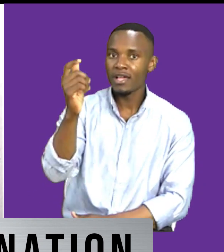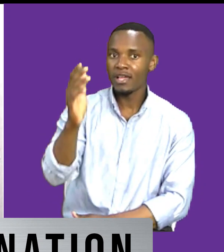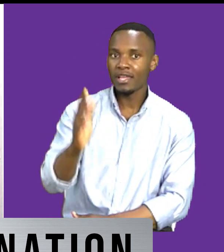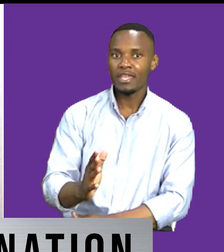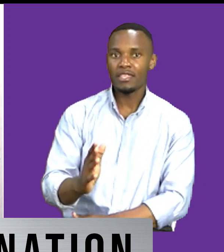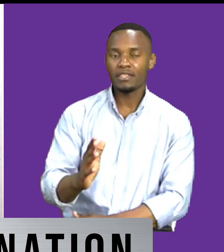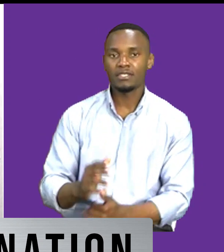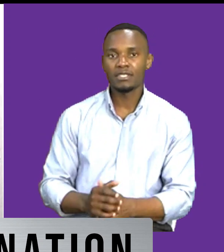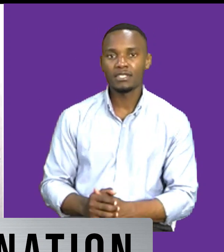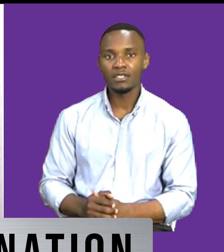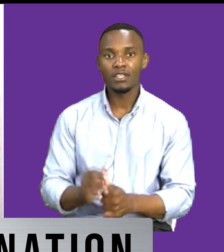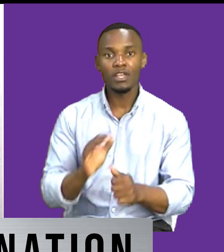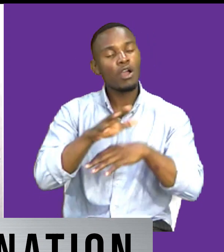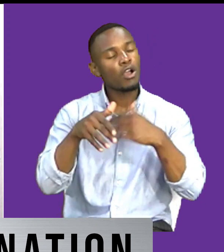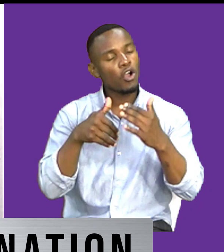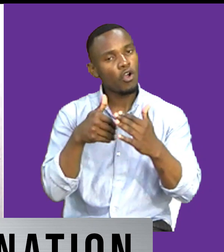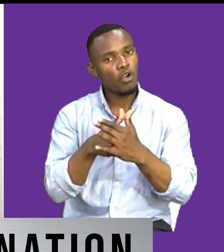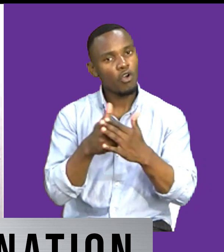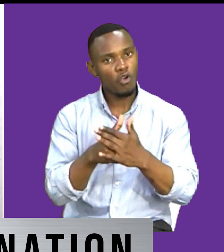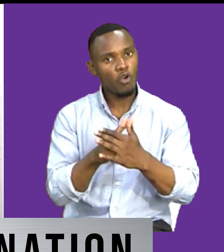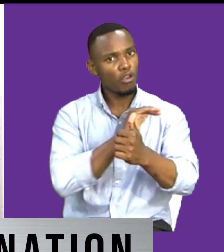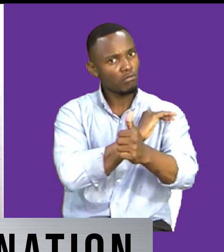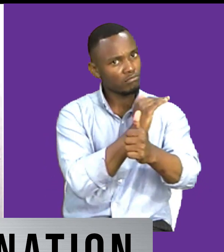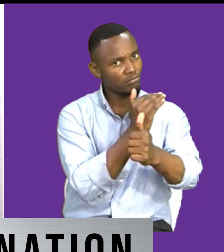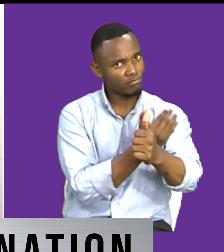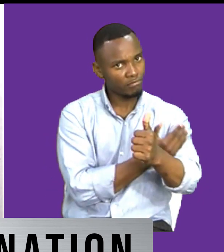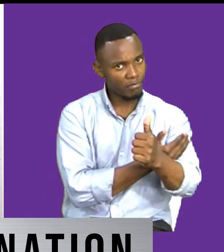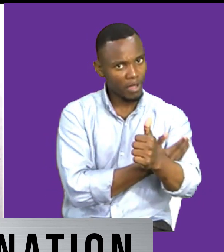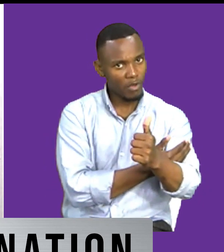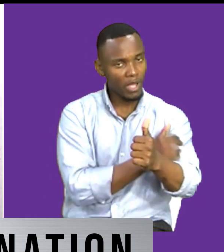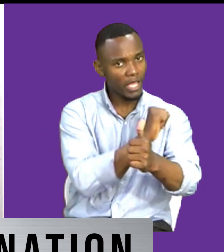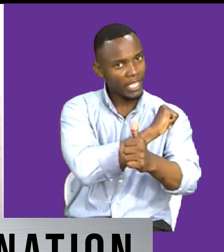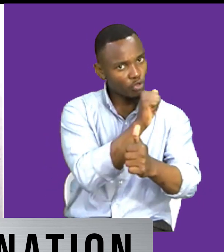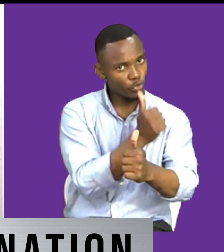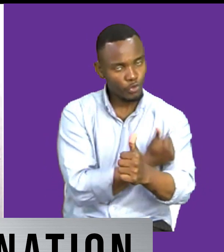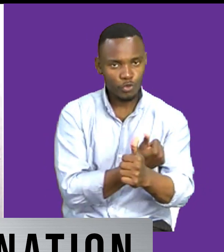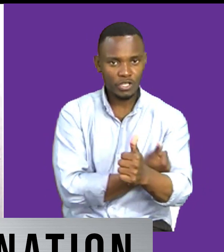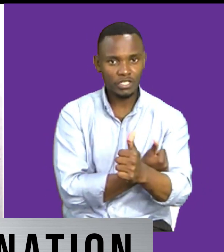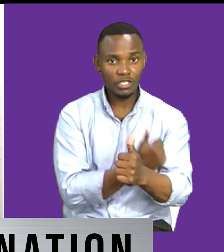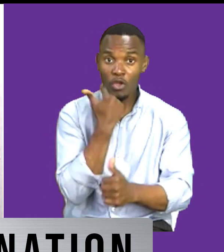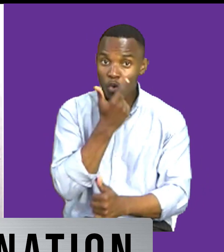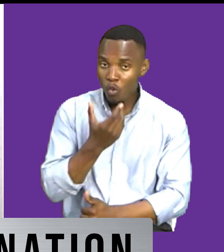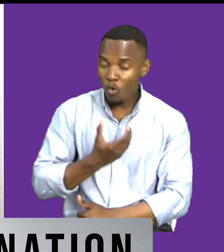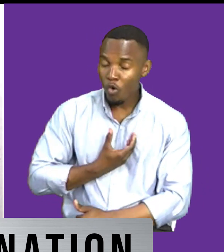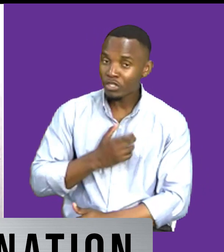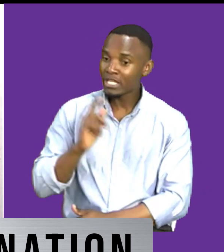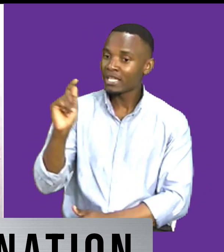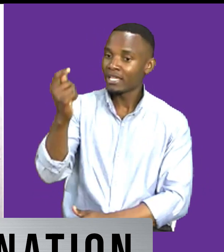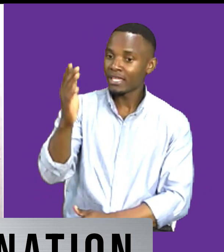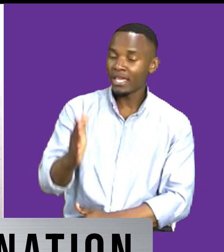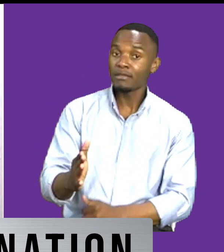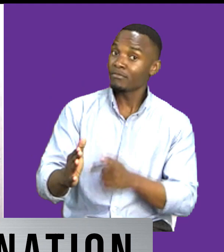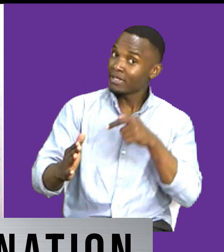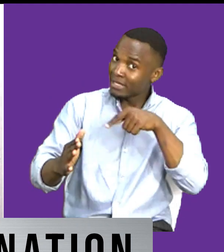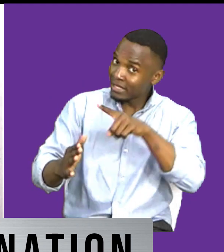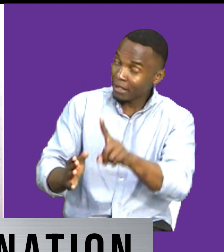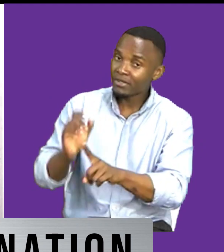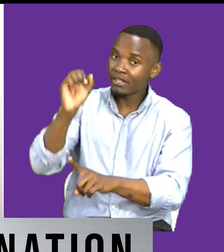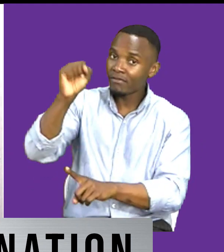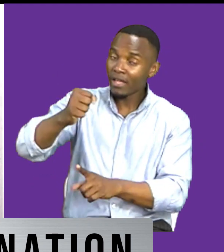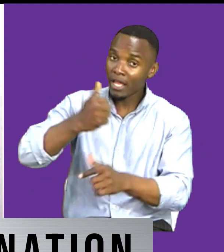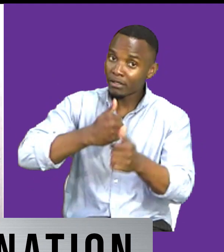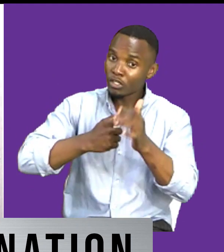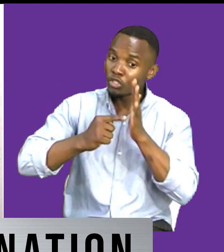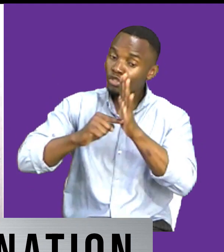All sovereign authority belongs to the people of Kenya. It can be exercised either directly or indirectly through